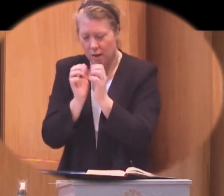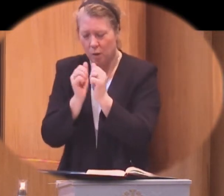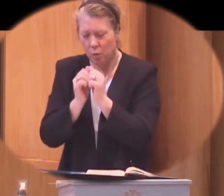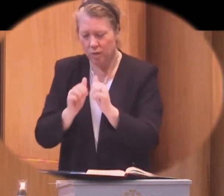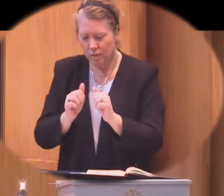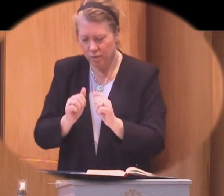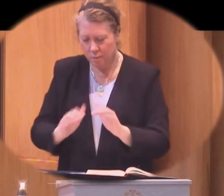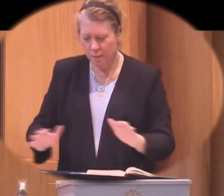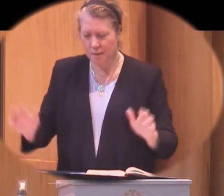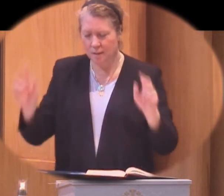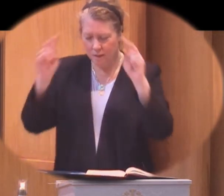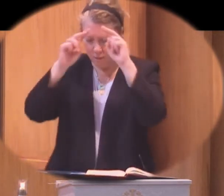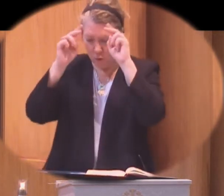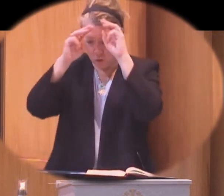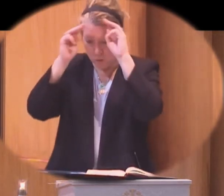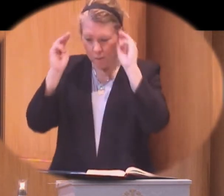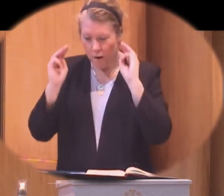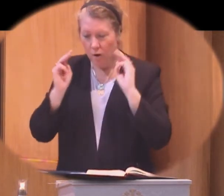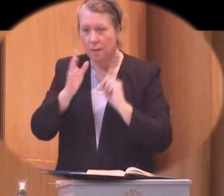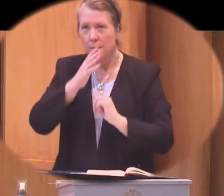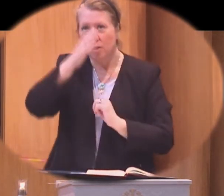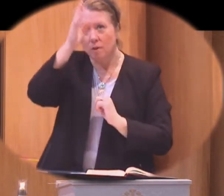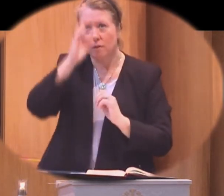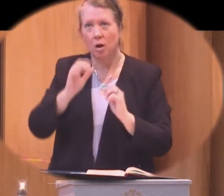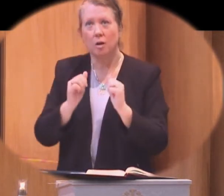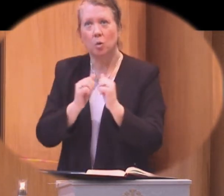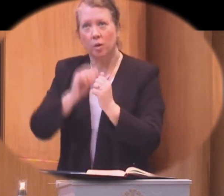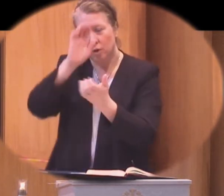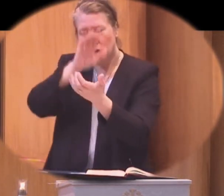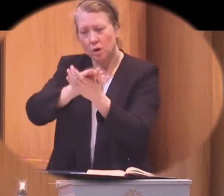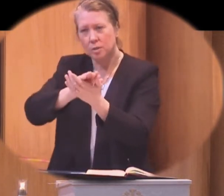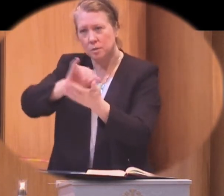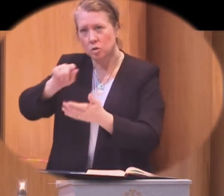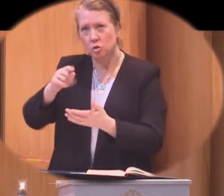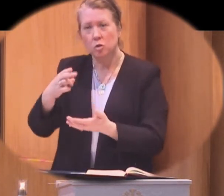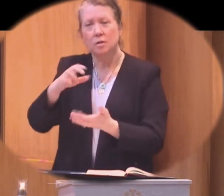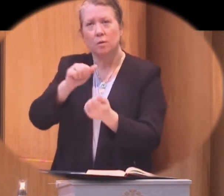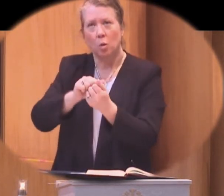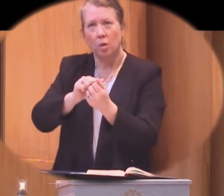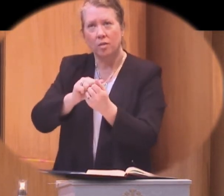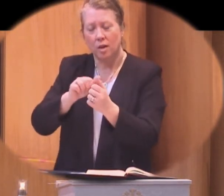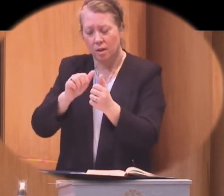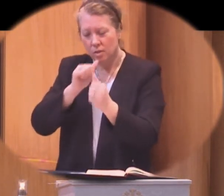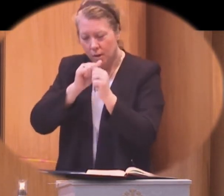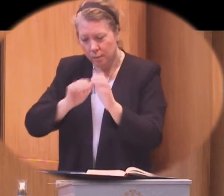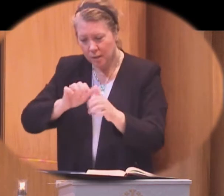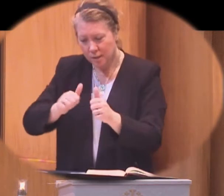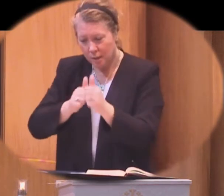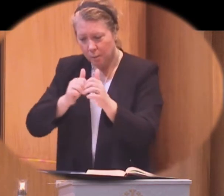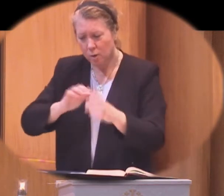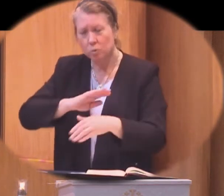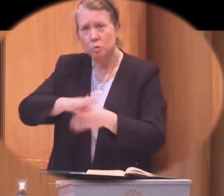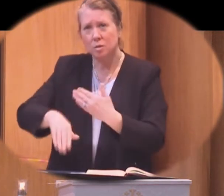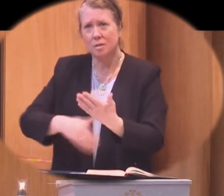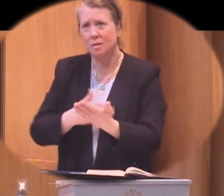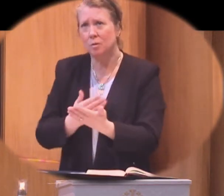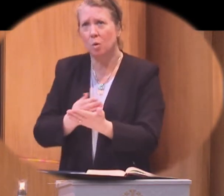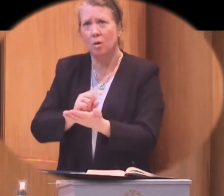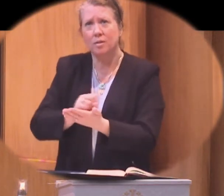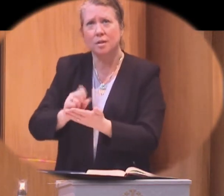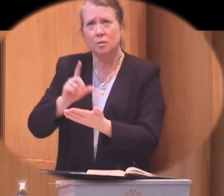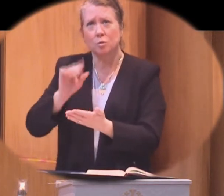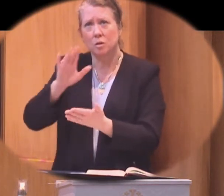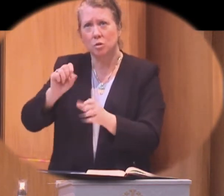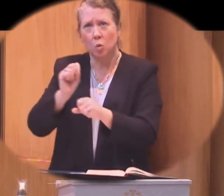with Joseph, her spouse, with the blessed apostles, and all the saints, who have pleased you throughout the